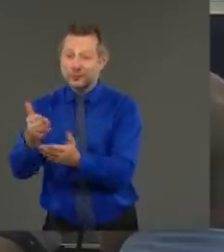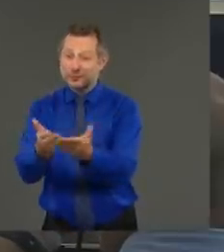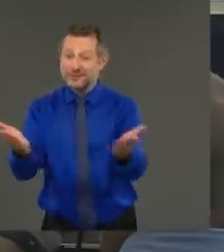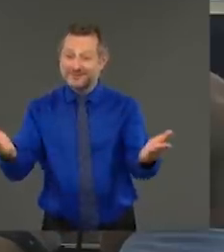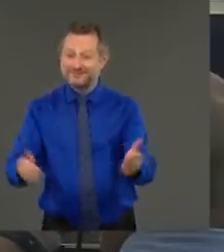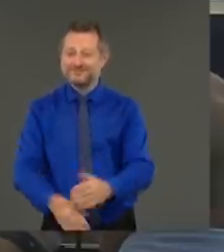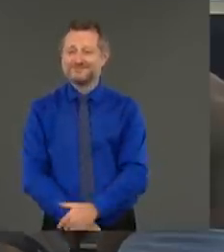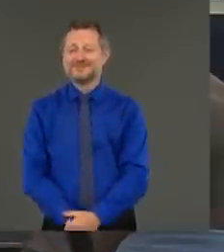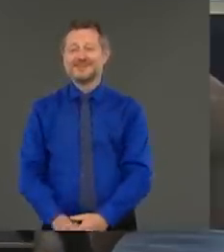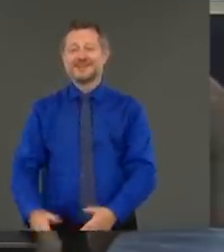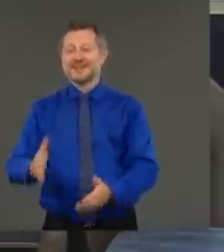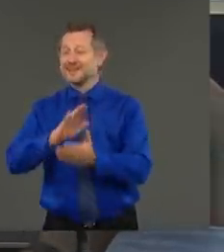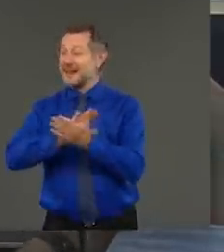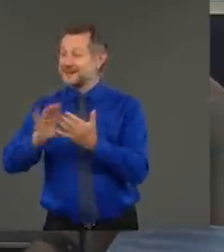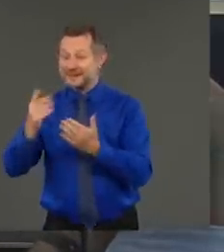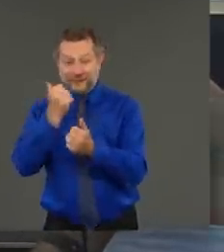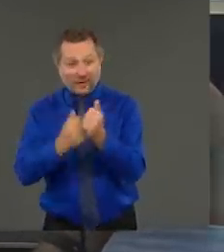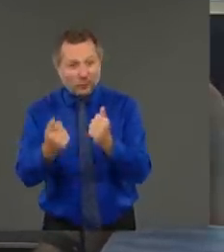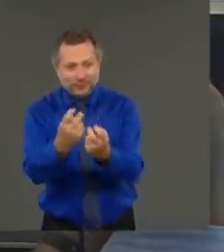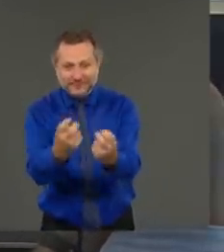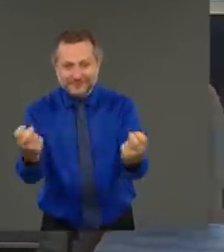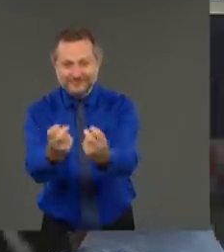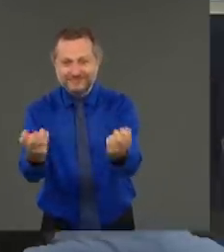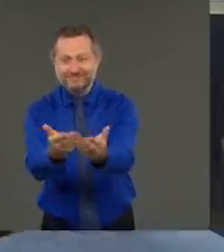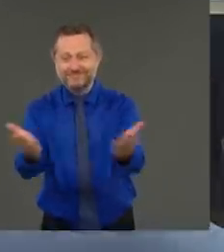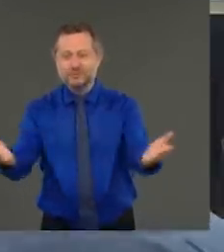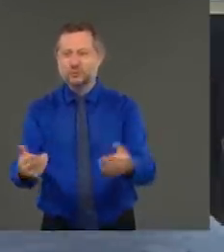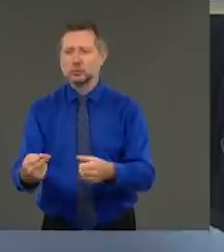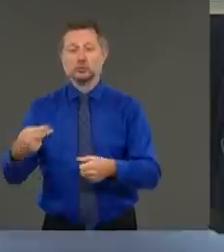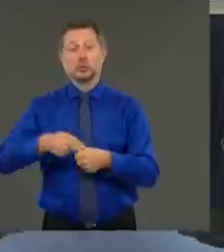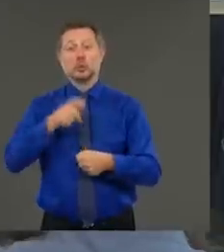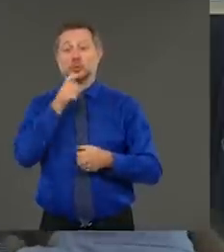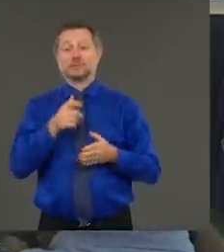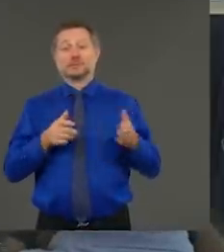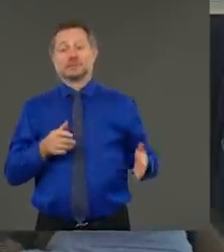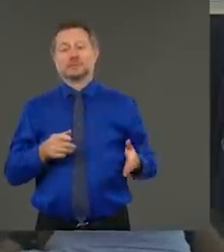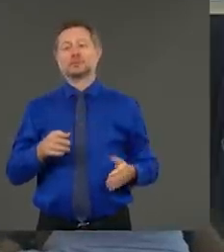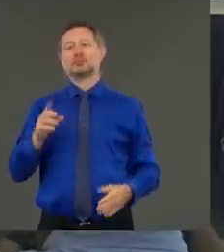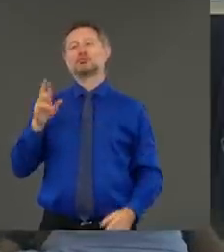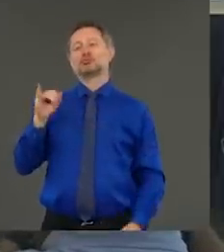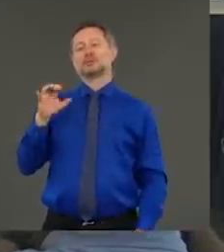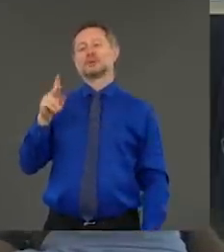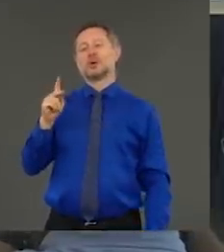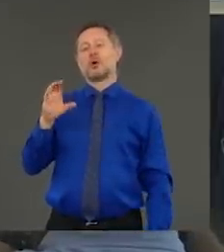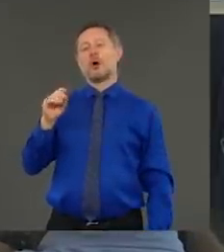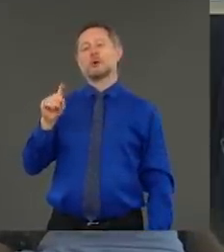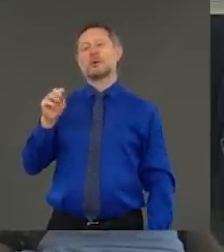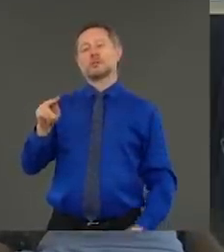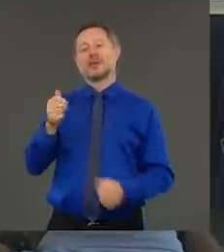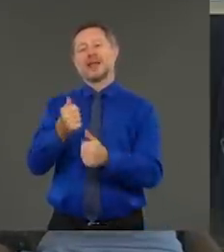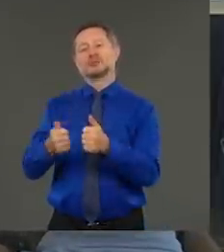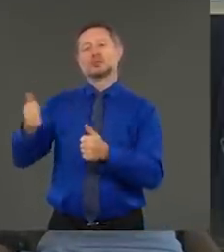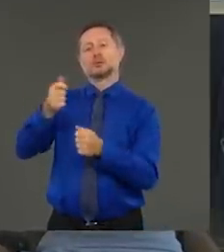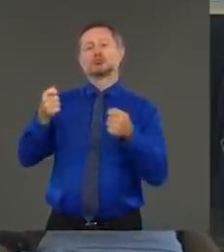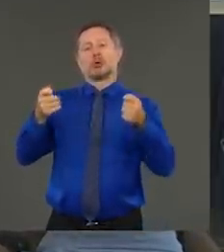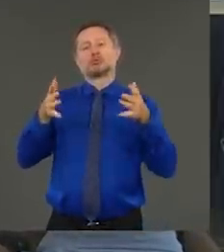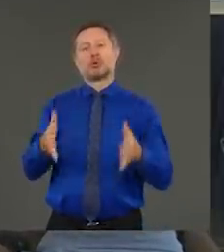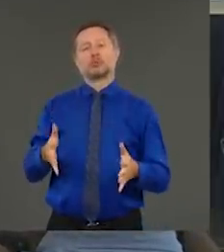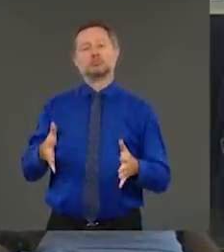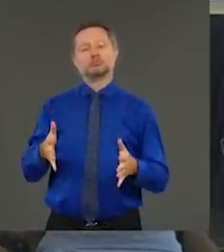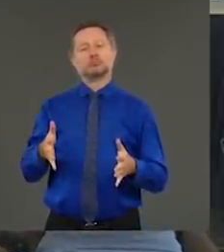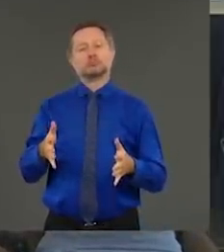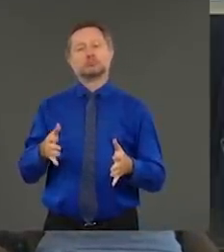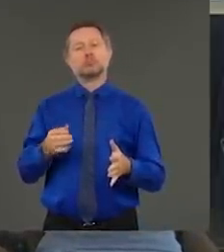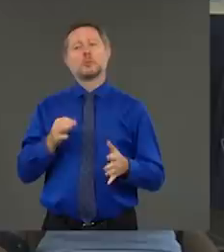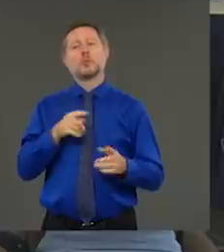Good to see you all here today. I'm joined by Mr. Rick Cotton today, the Extraordinary Executive Director of the New York State and